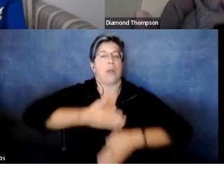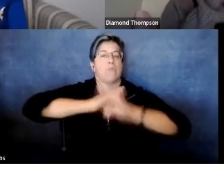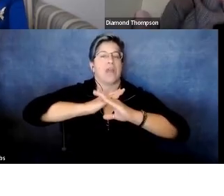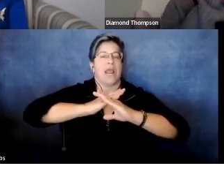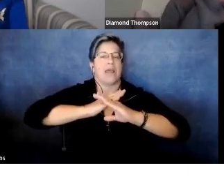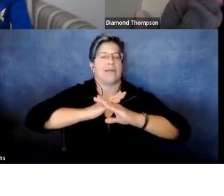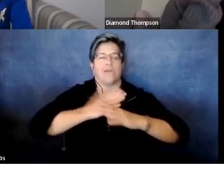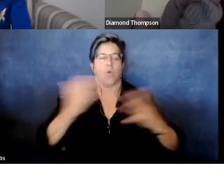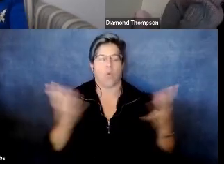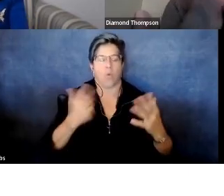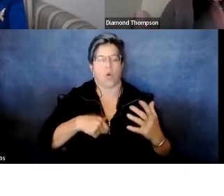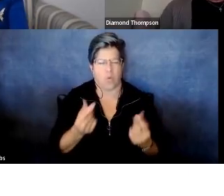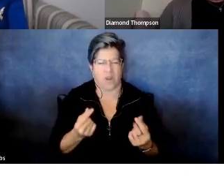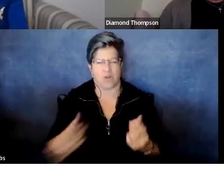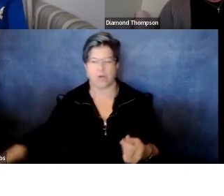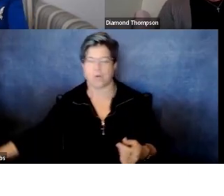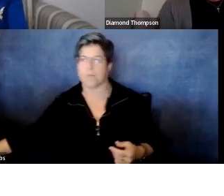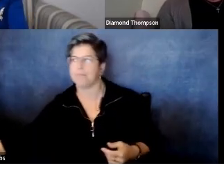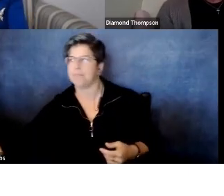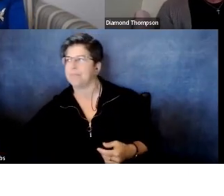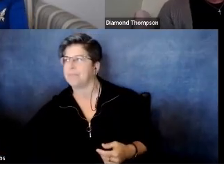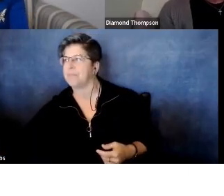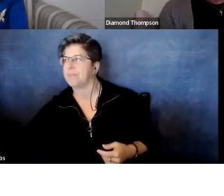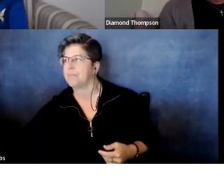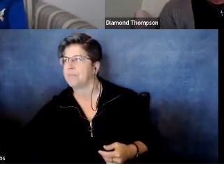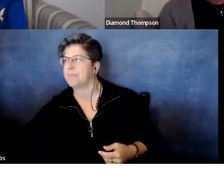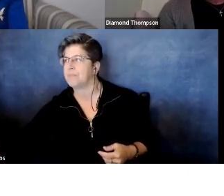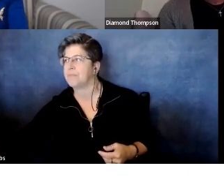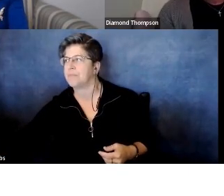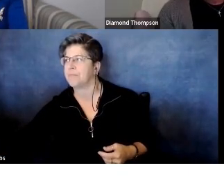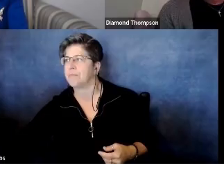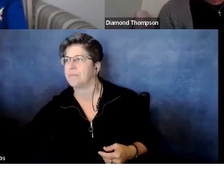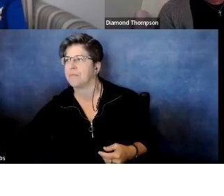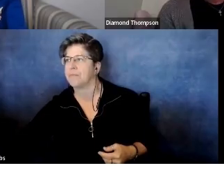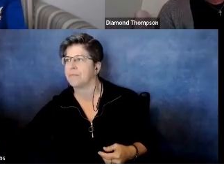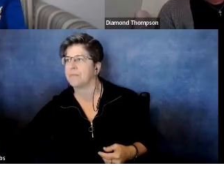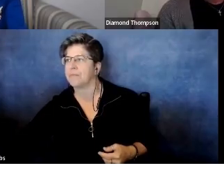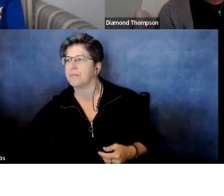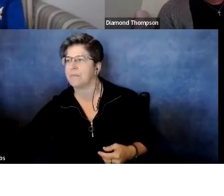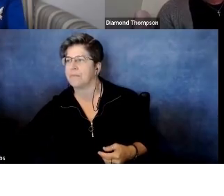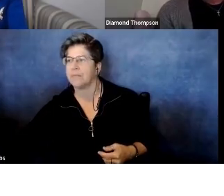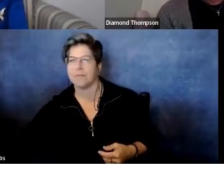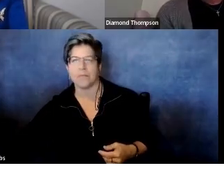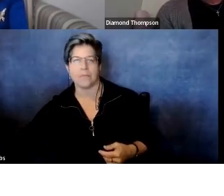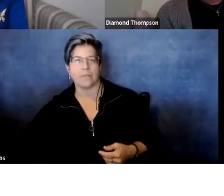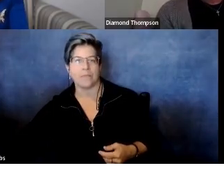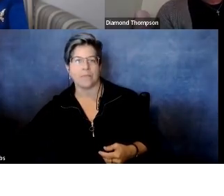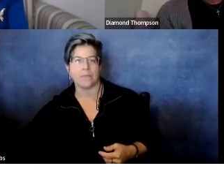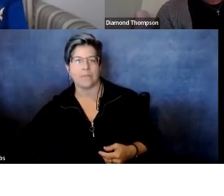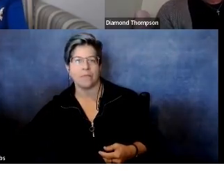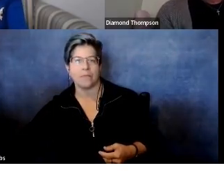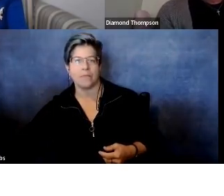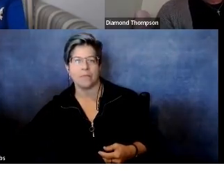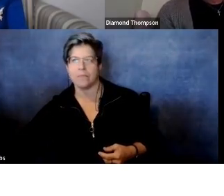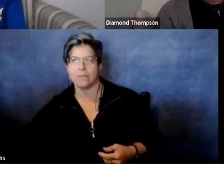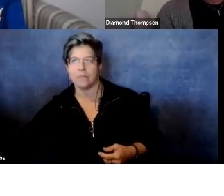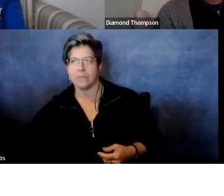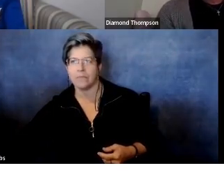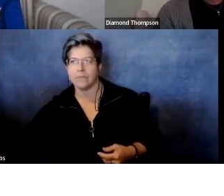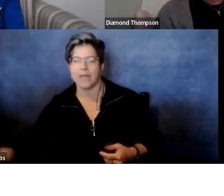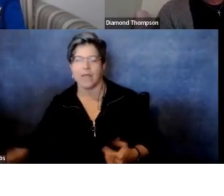do. Our office convenes the Philadelphia Juvenile Anti-Trafficking Coalition, which is now